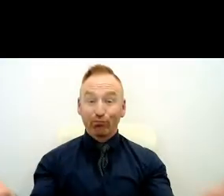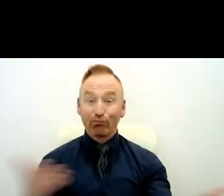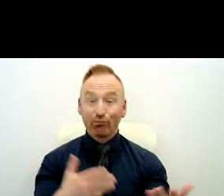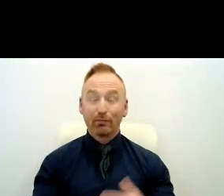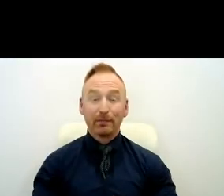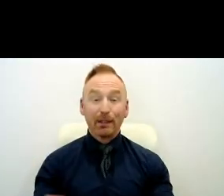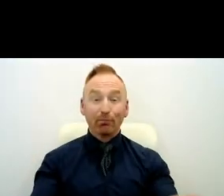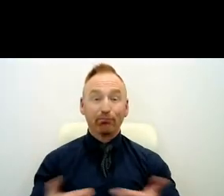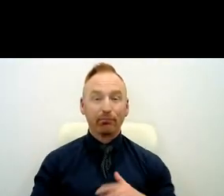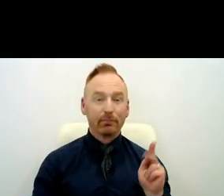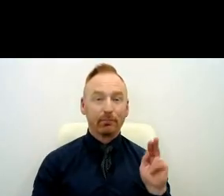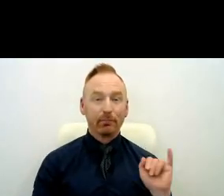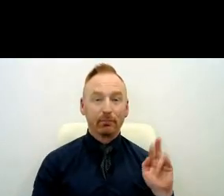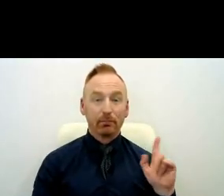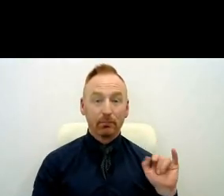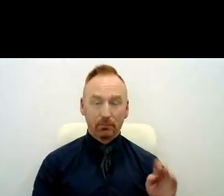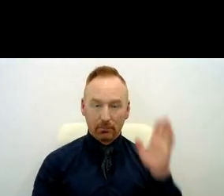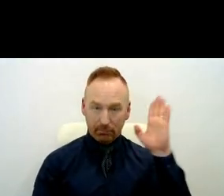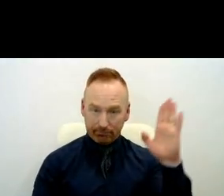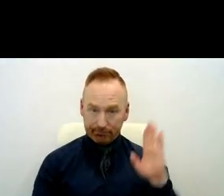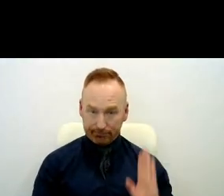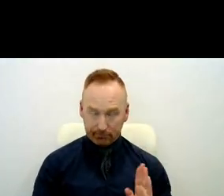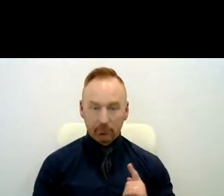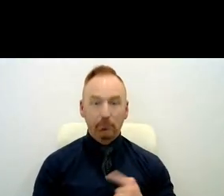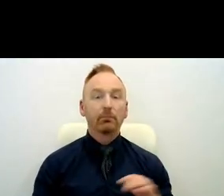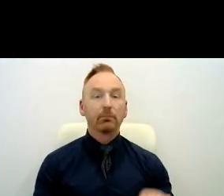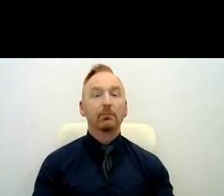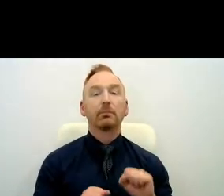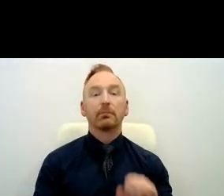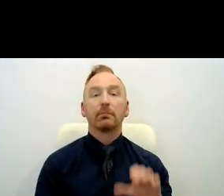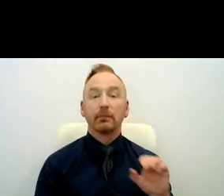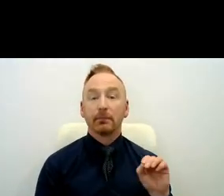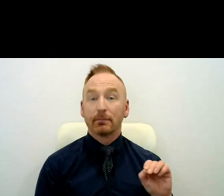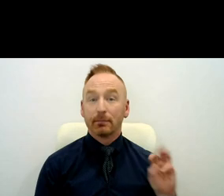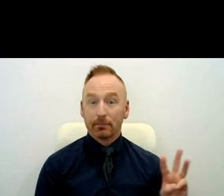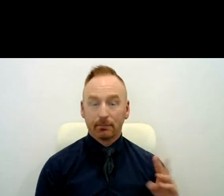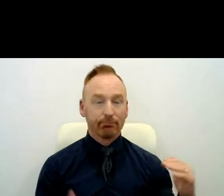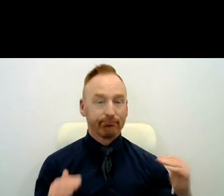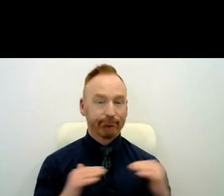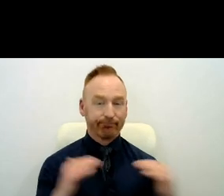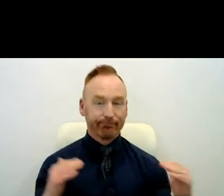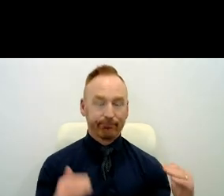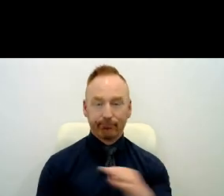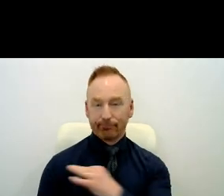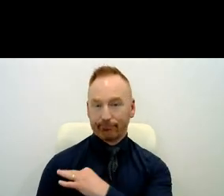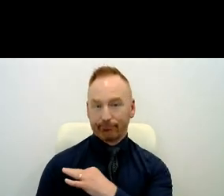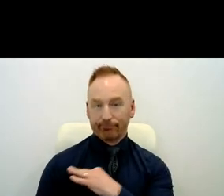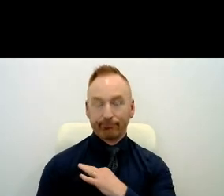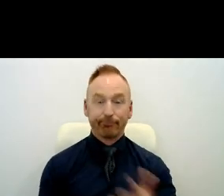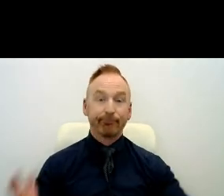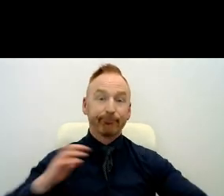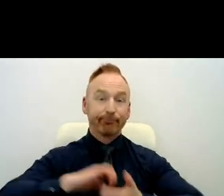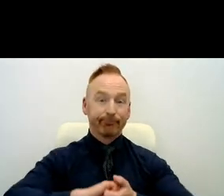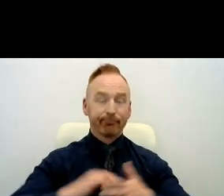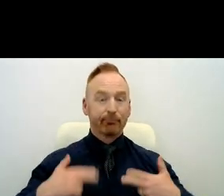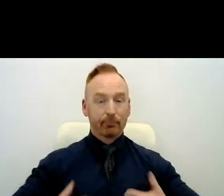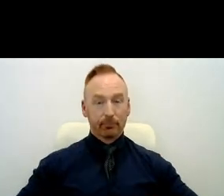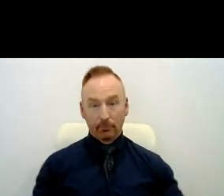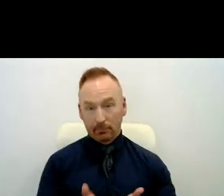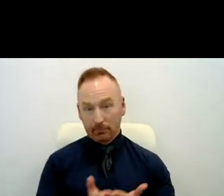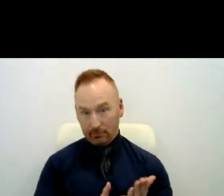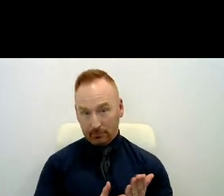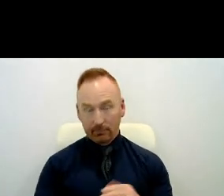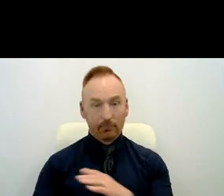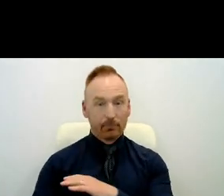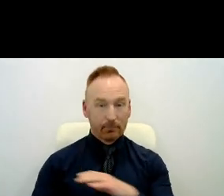Hello and welcome to the Anti-Racism Speaker Series put on by the City of Winnipeg Equity Office in partnership with the Human